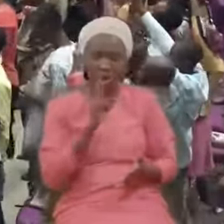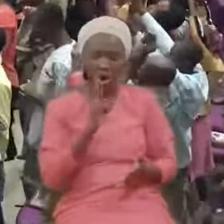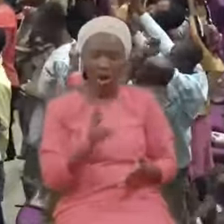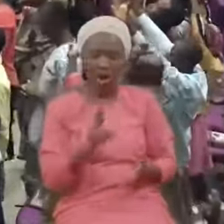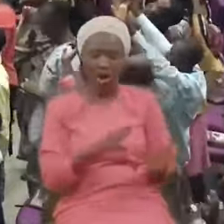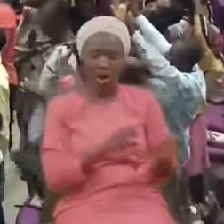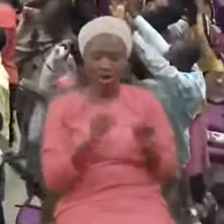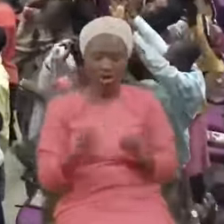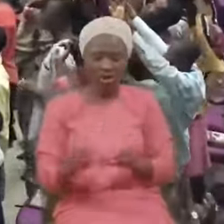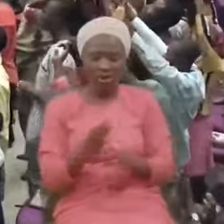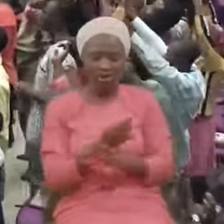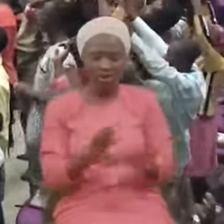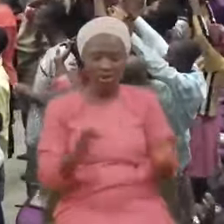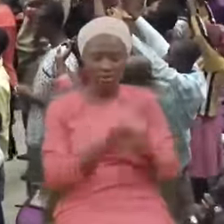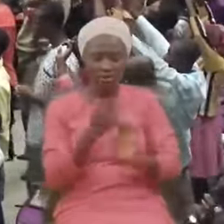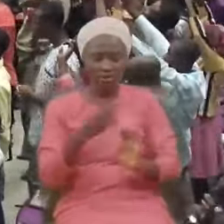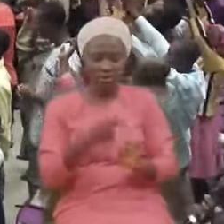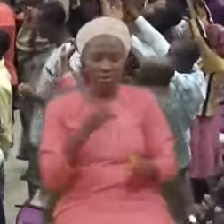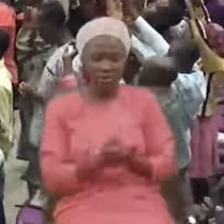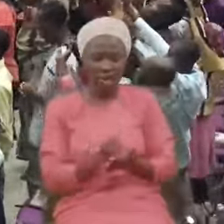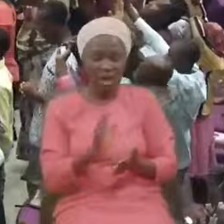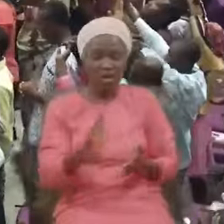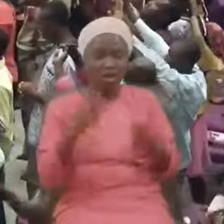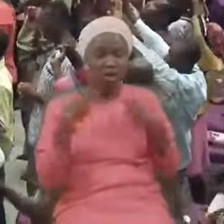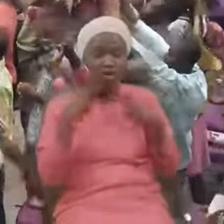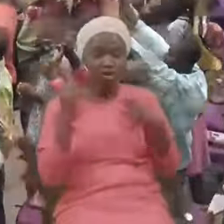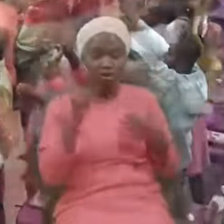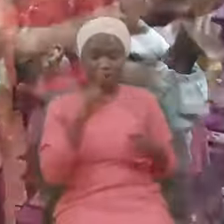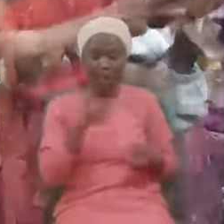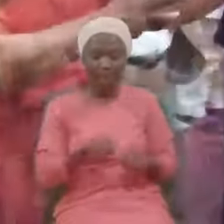free. Your yokes are broken.